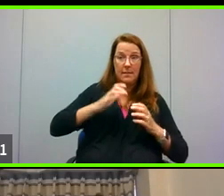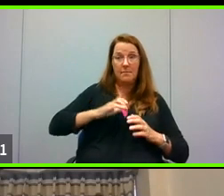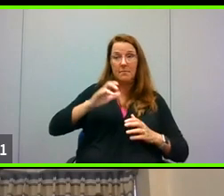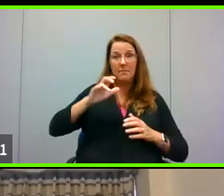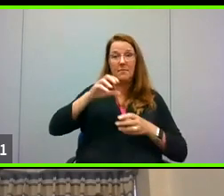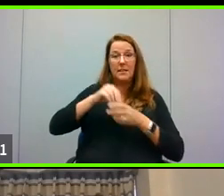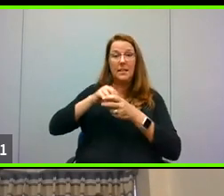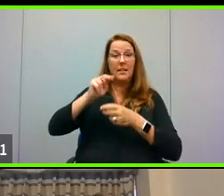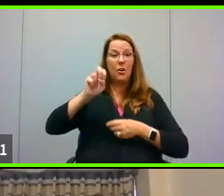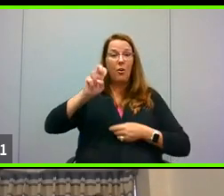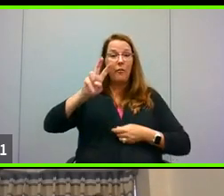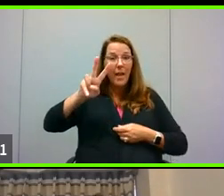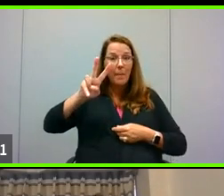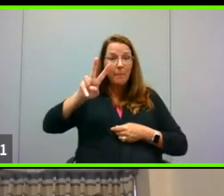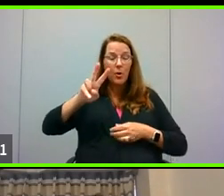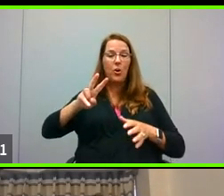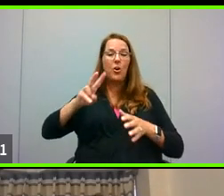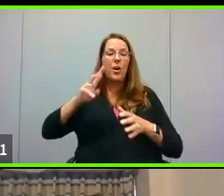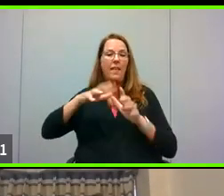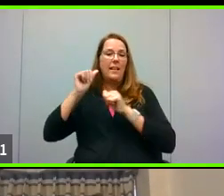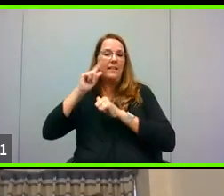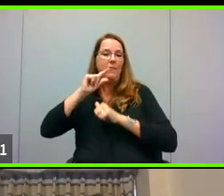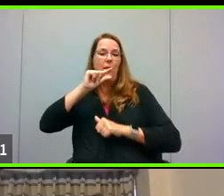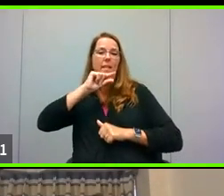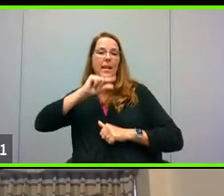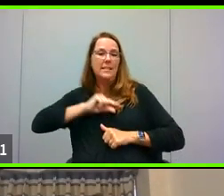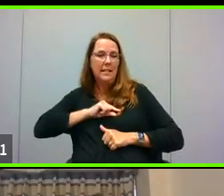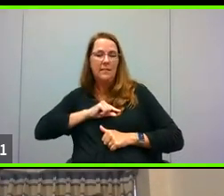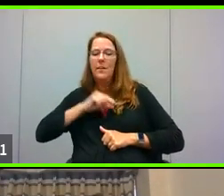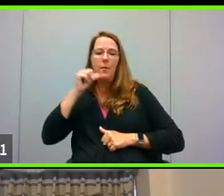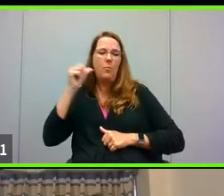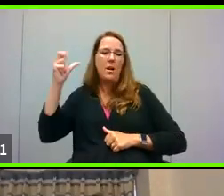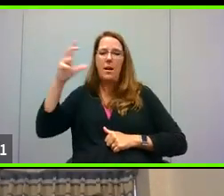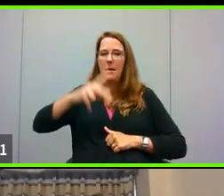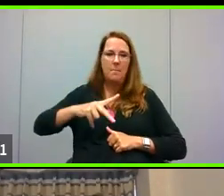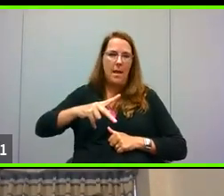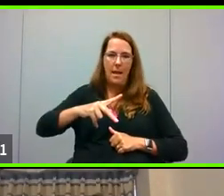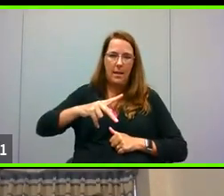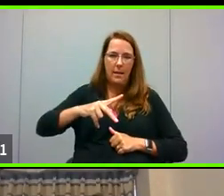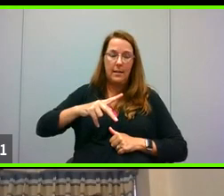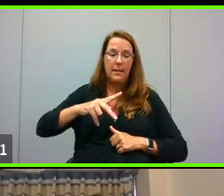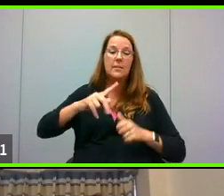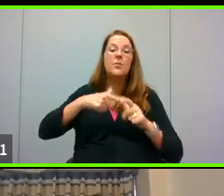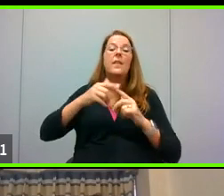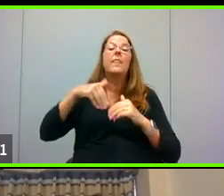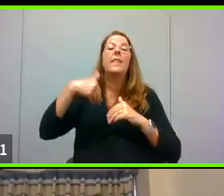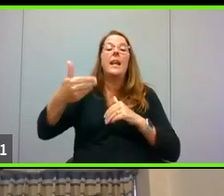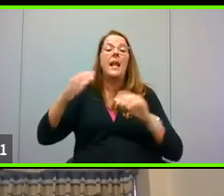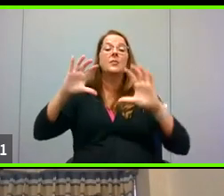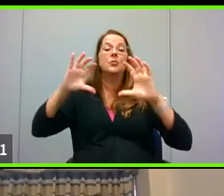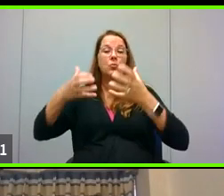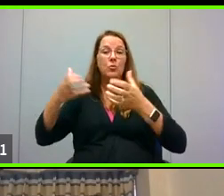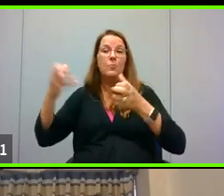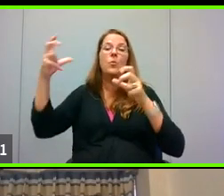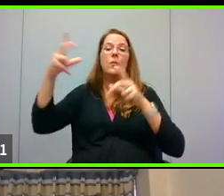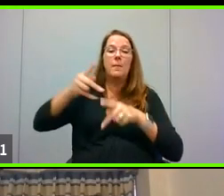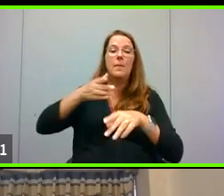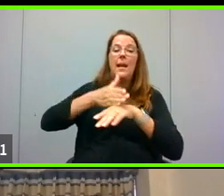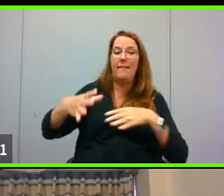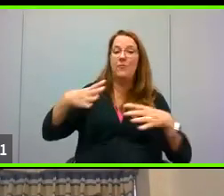go out for Thanksgiving, they will not return, and the next cohort will come back after the holidays. If